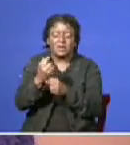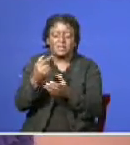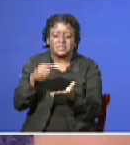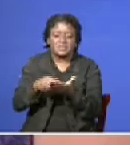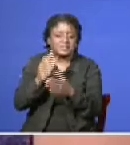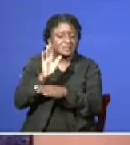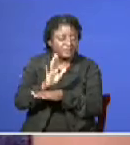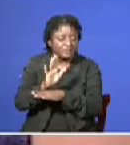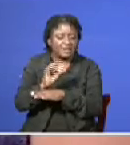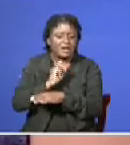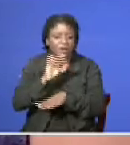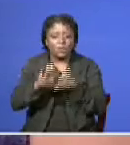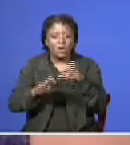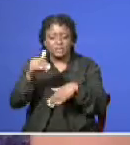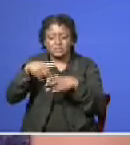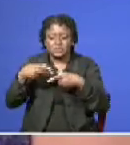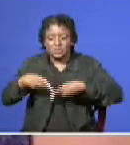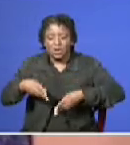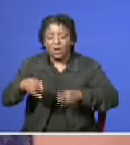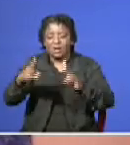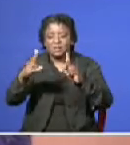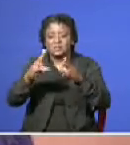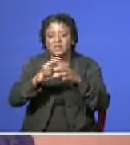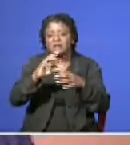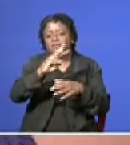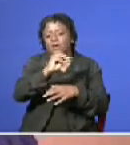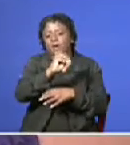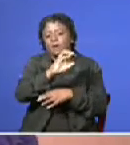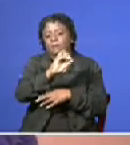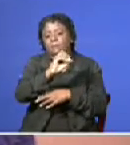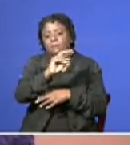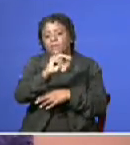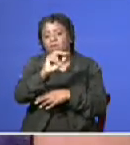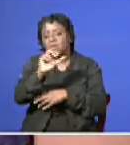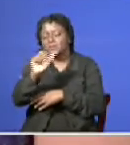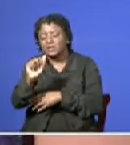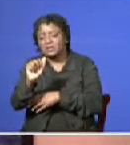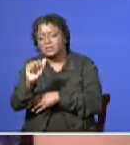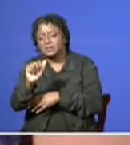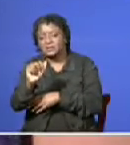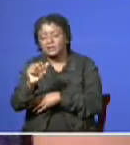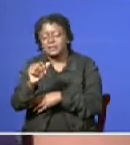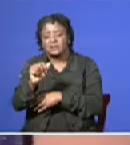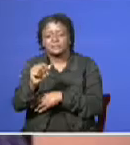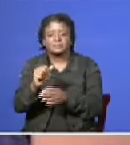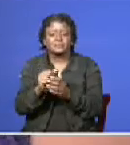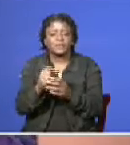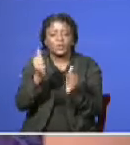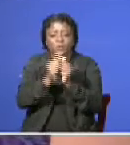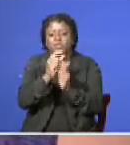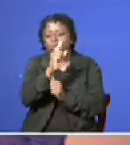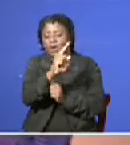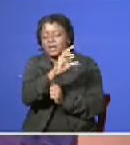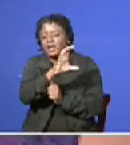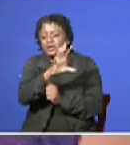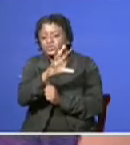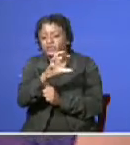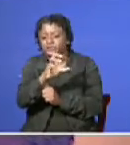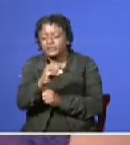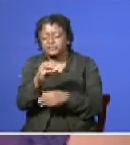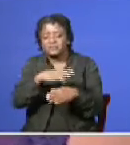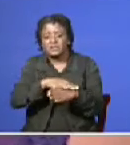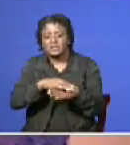into the halls of Mona, Seekalite for life, with